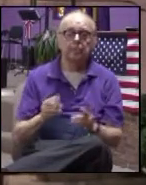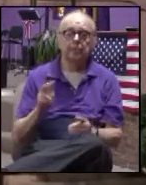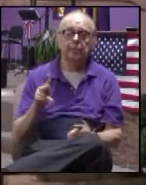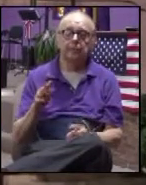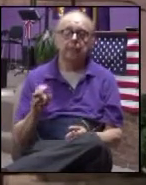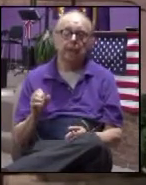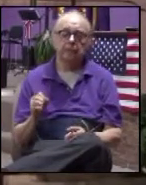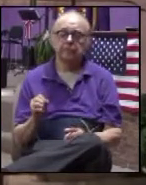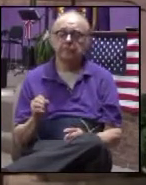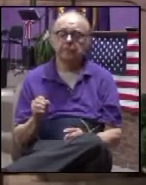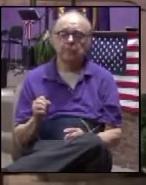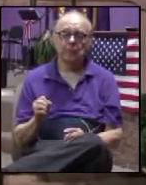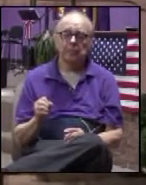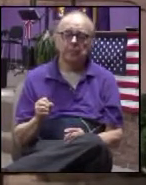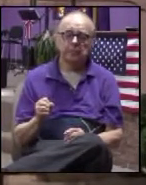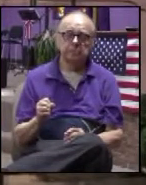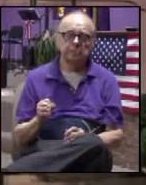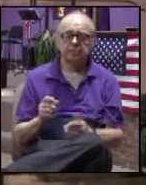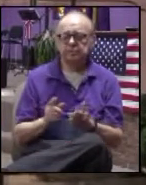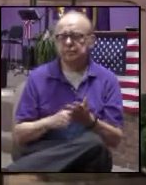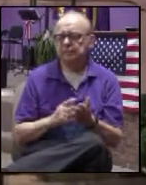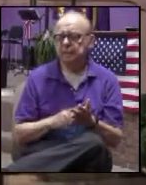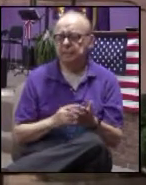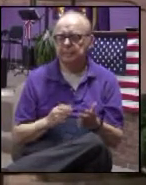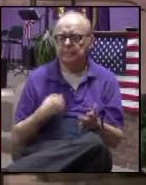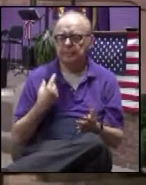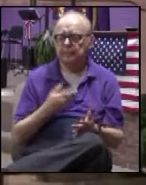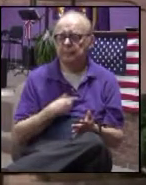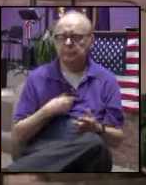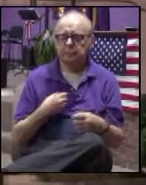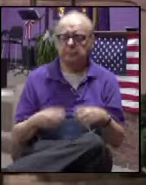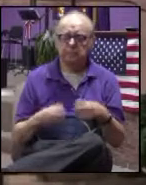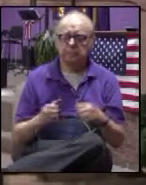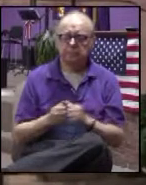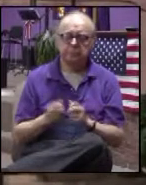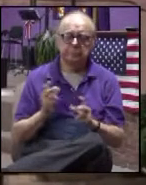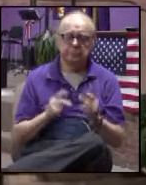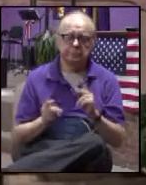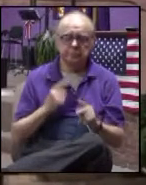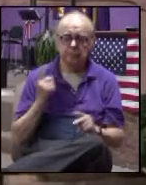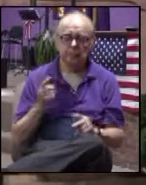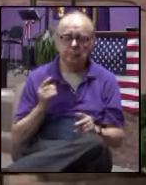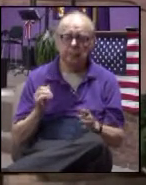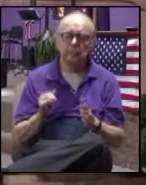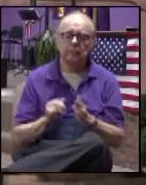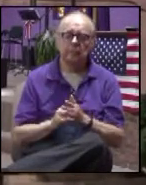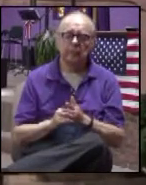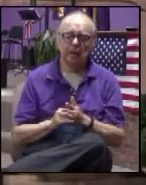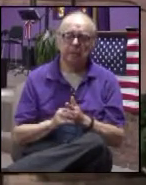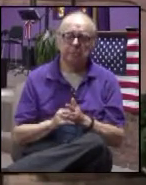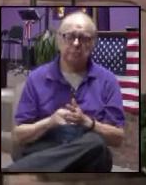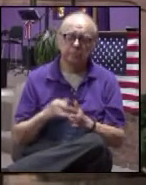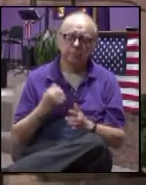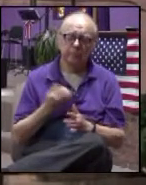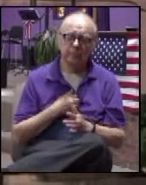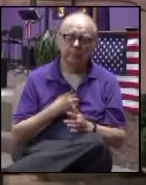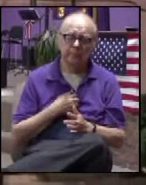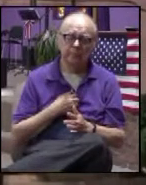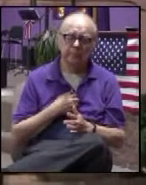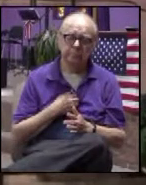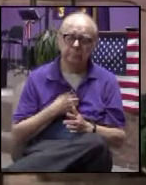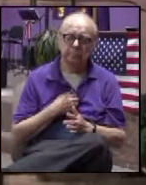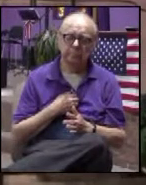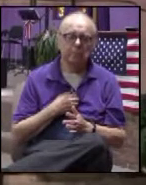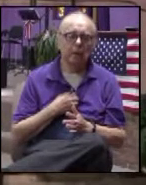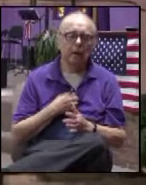and every once in a while we have issues with people thinking that our property is a dog